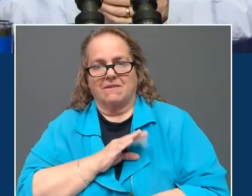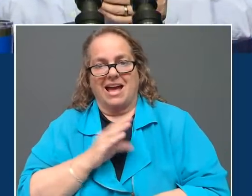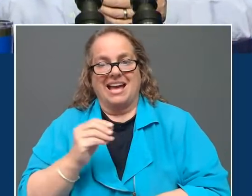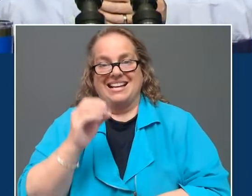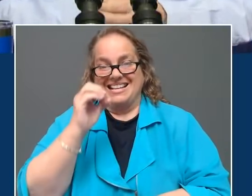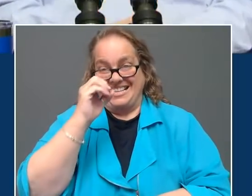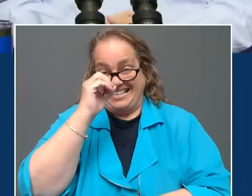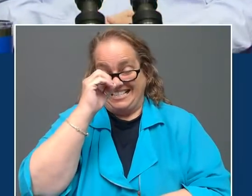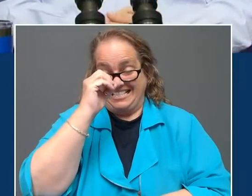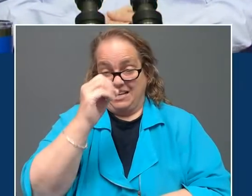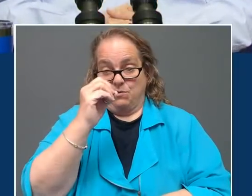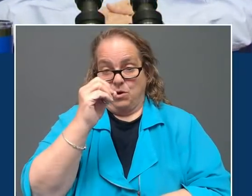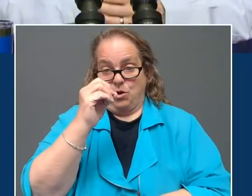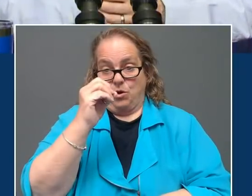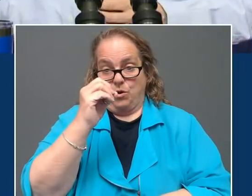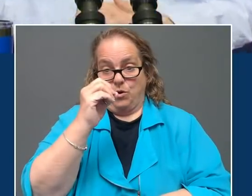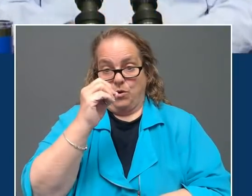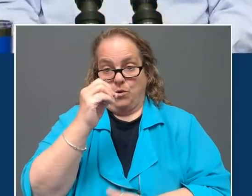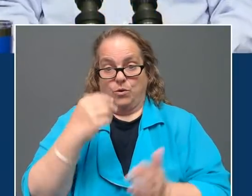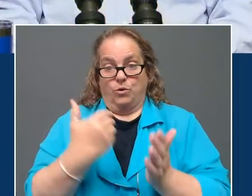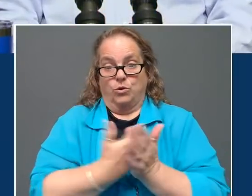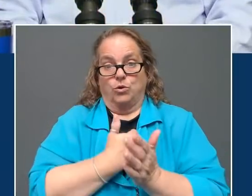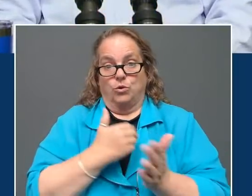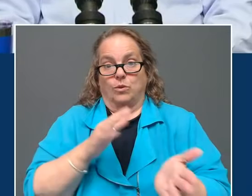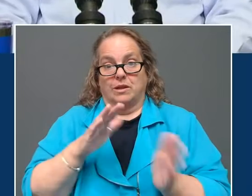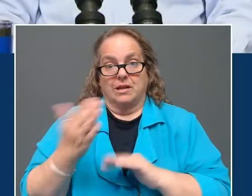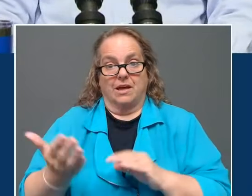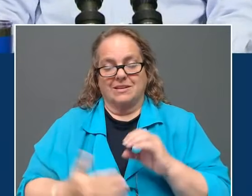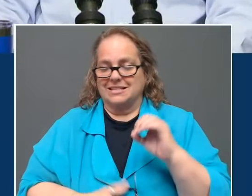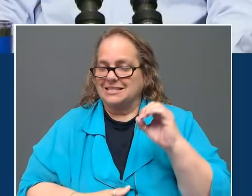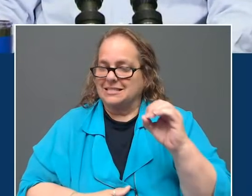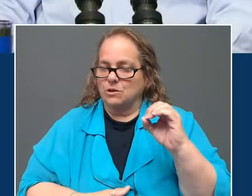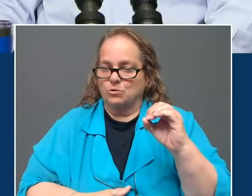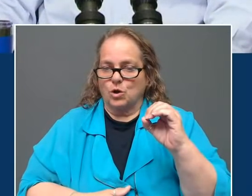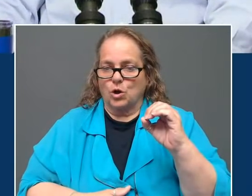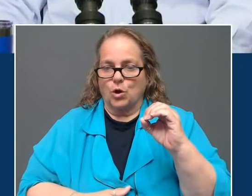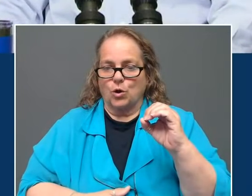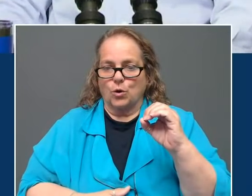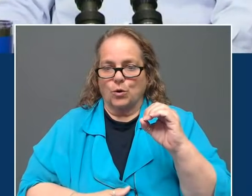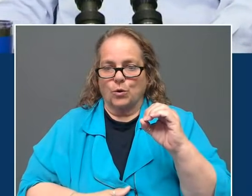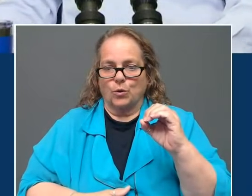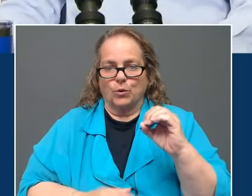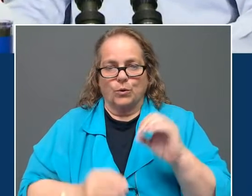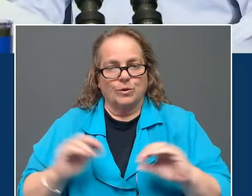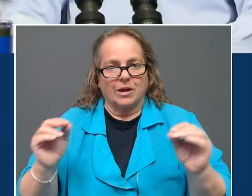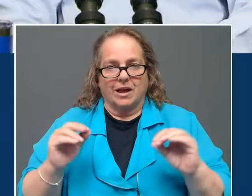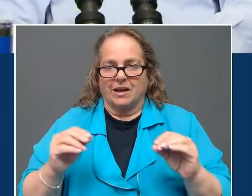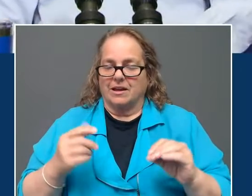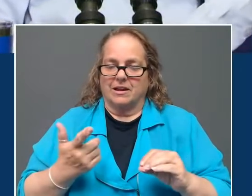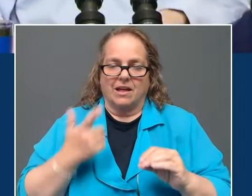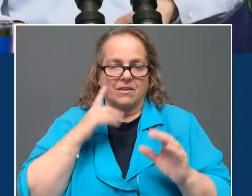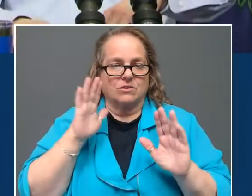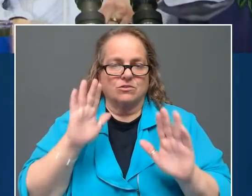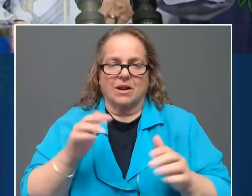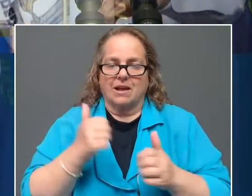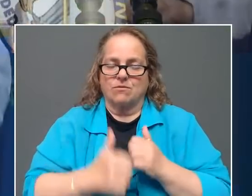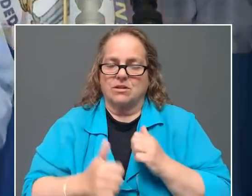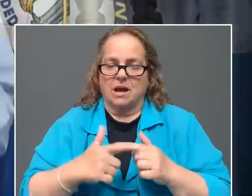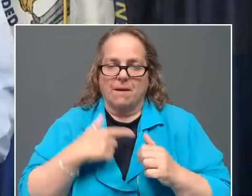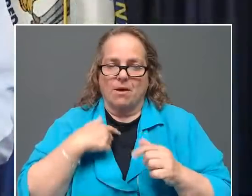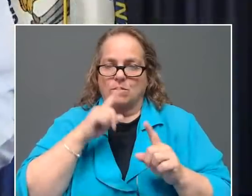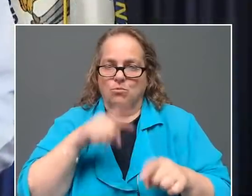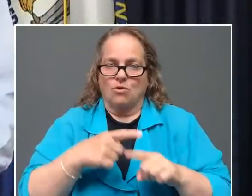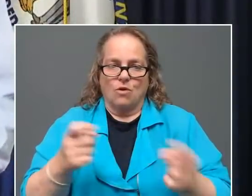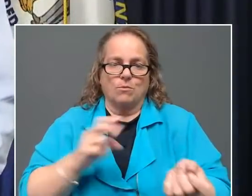deaths. 0. It's great every time we get to report it. All right, one final